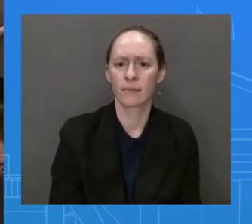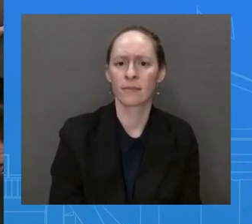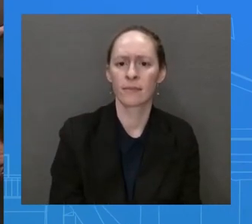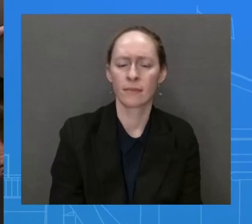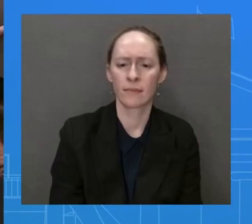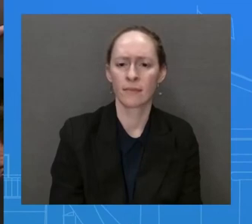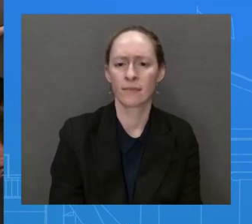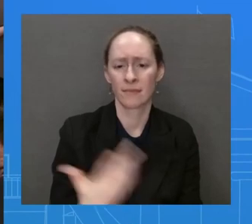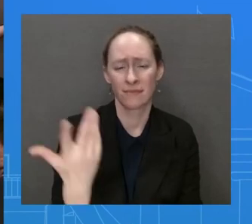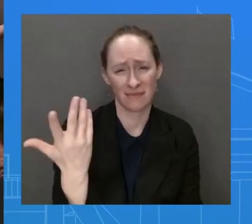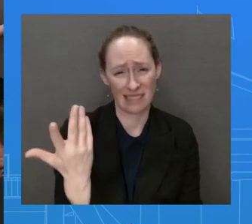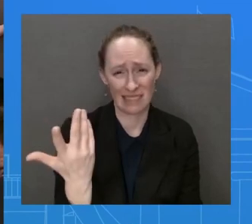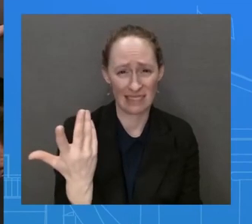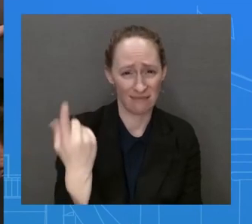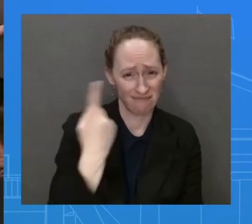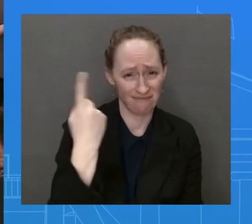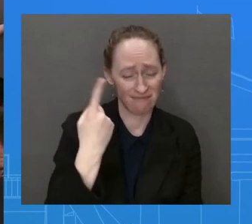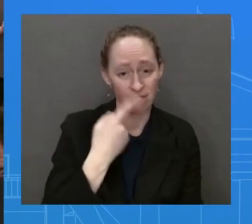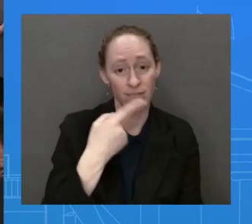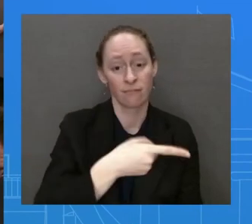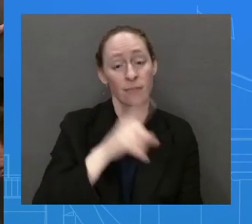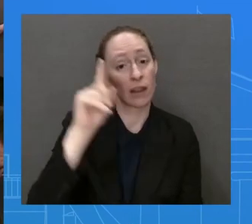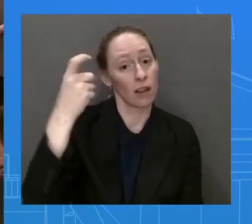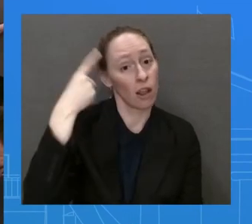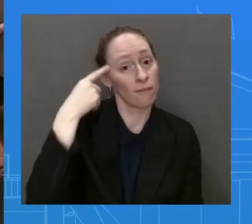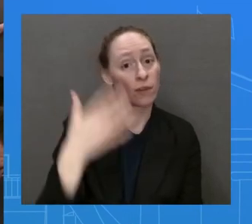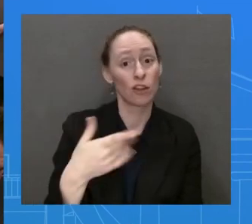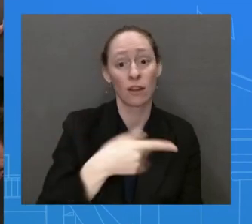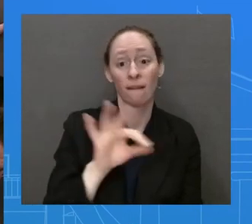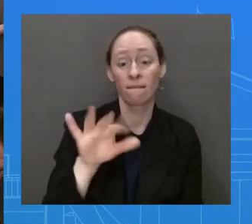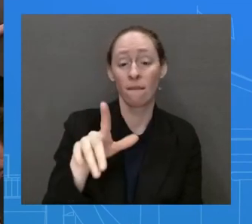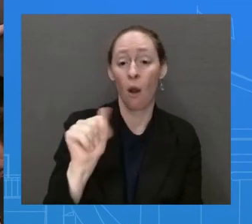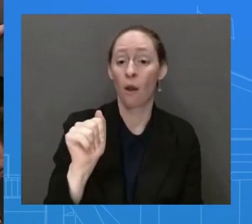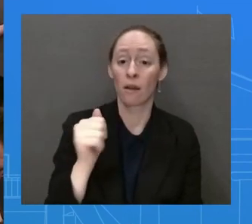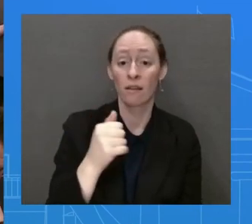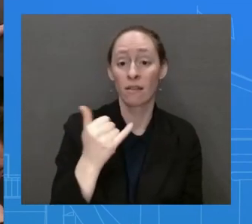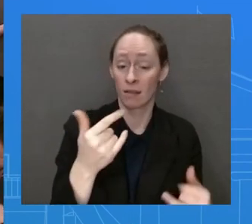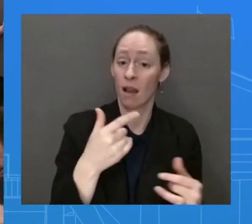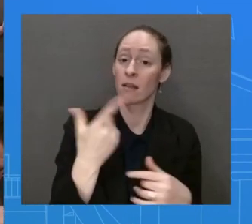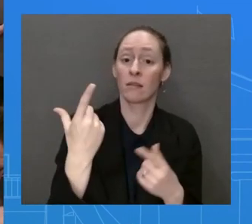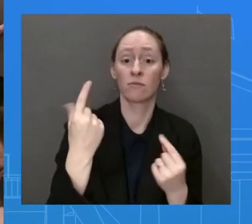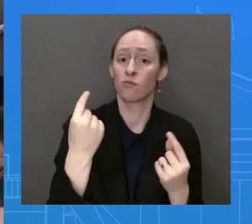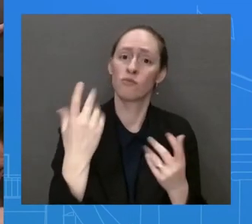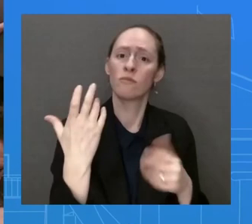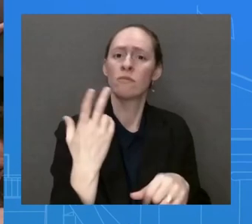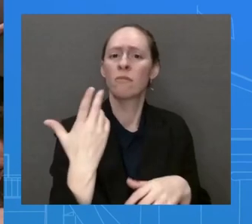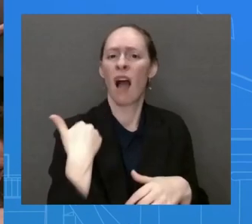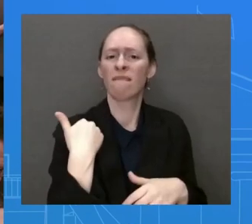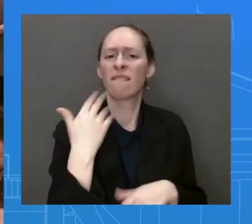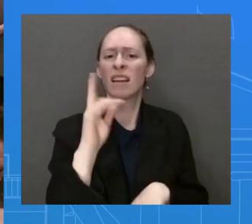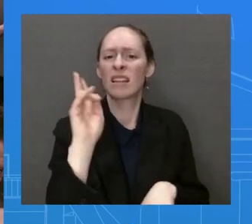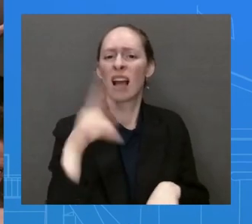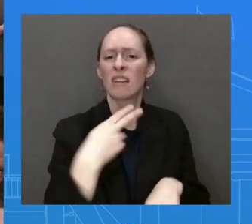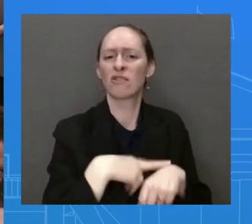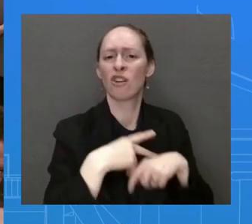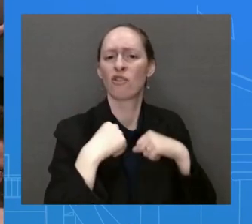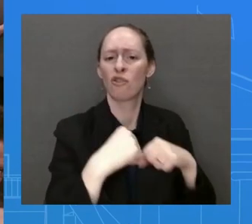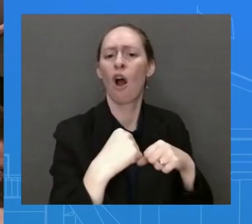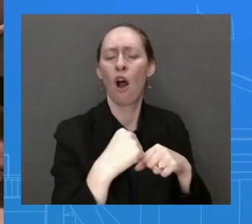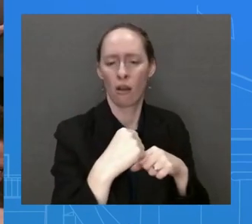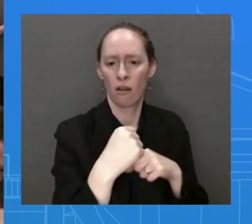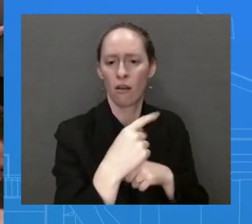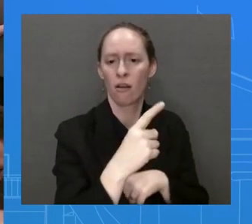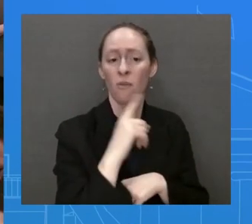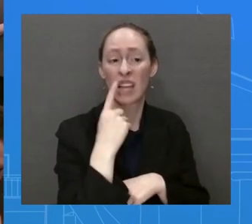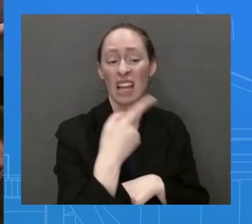His office has said that the Coast Guard requested help patrolling the waters off Florida. Can you just kind of